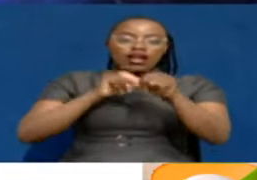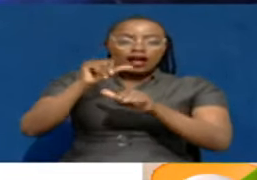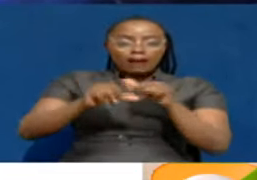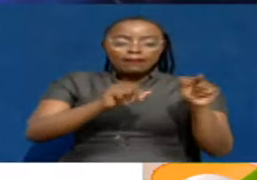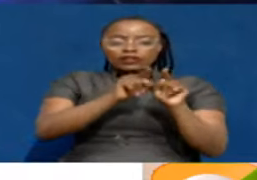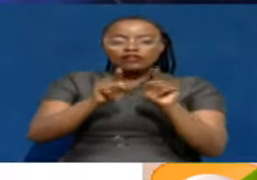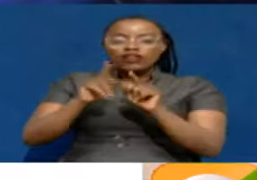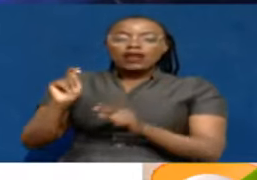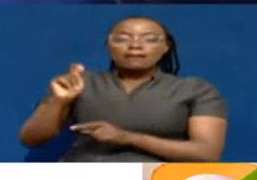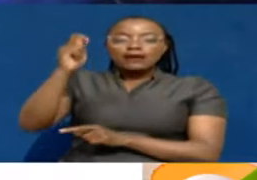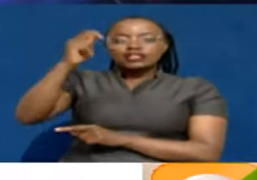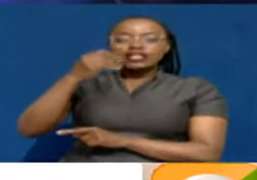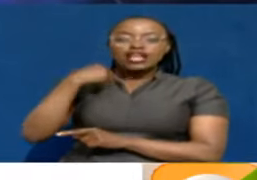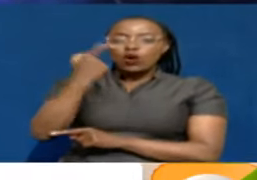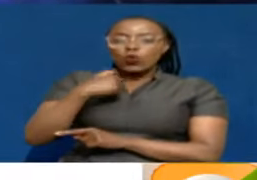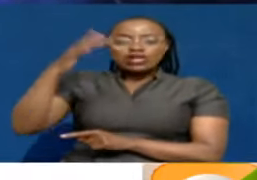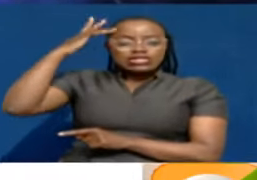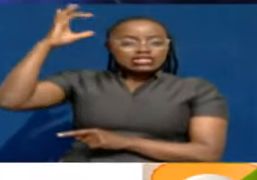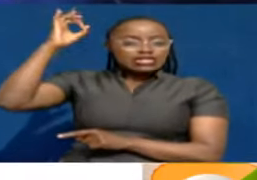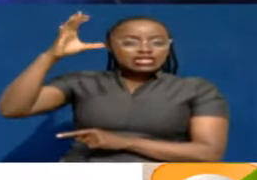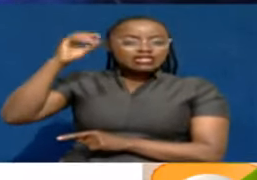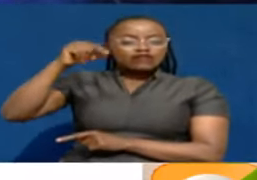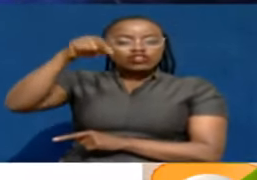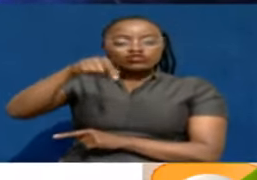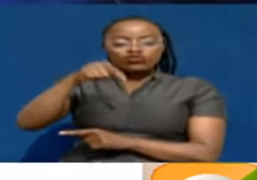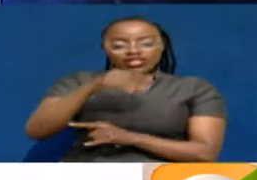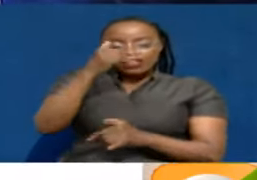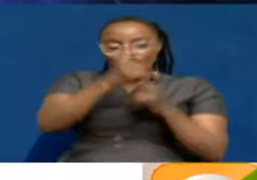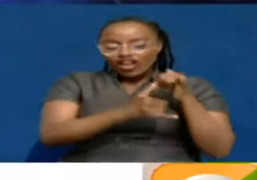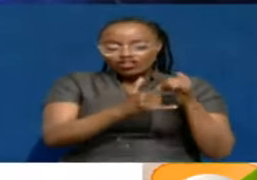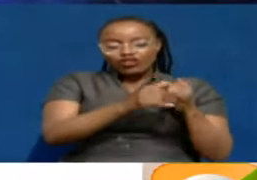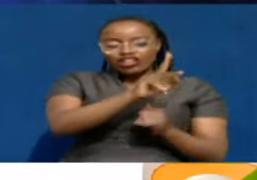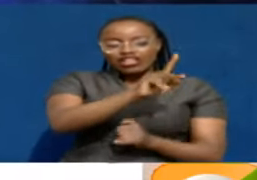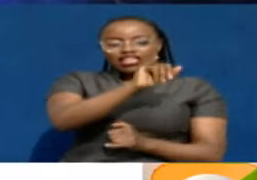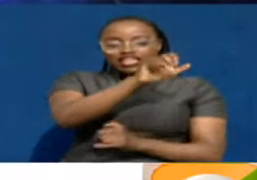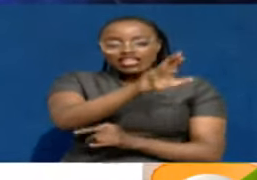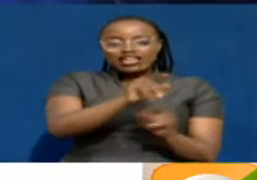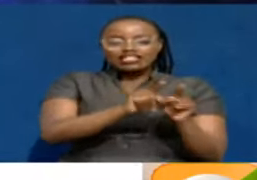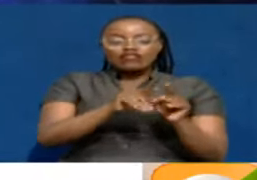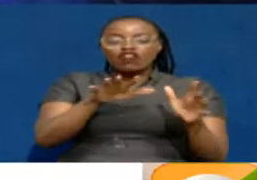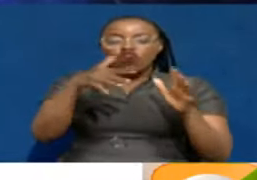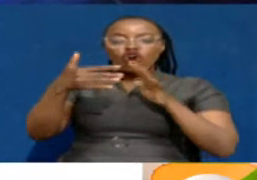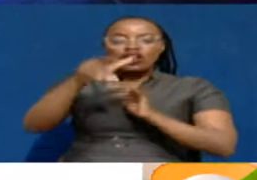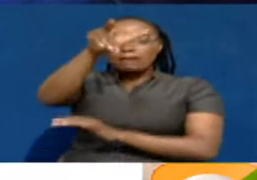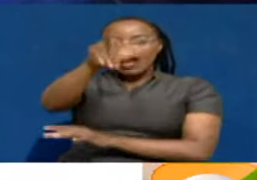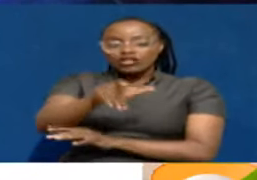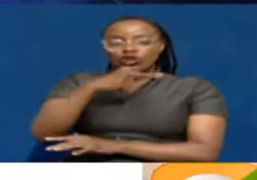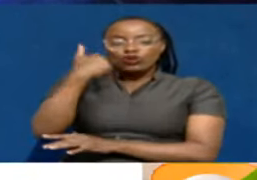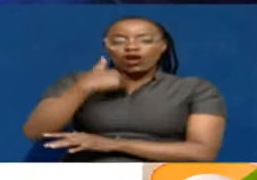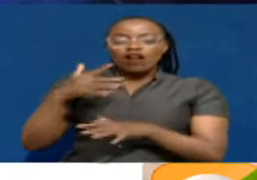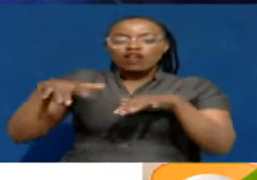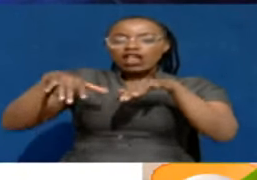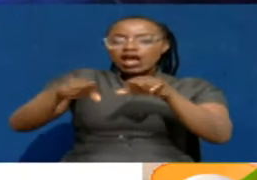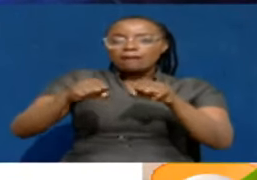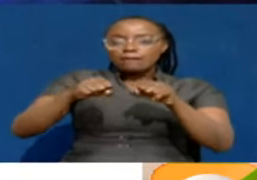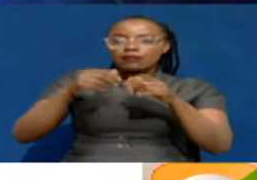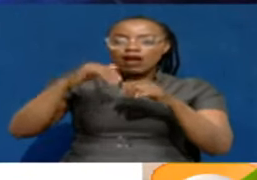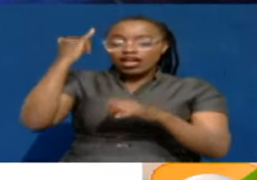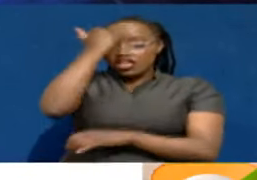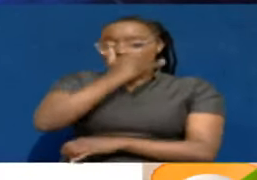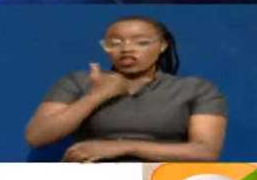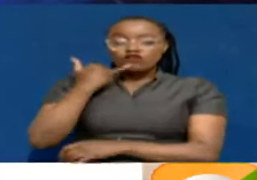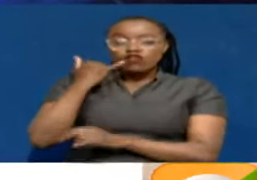Ukambani and the president's big headache. On the kicker tonight, an ode to a fallen giant. Yvonne takes on a search for